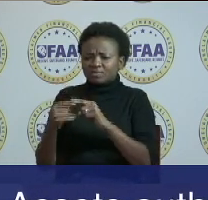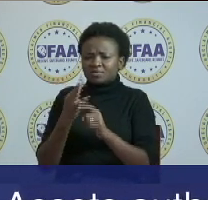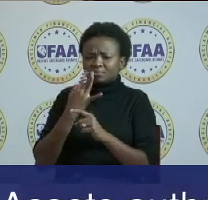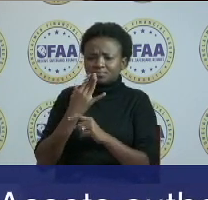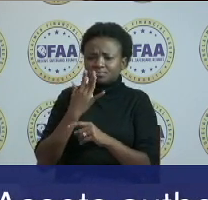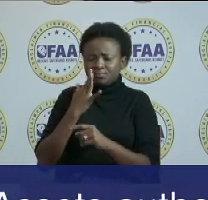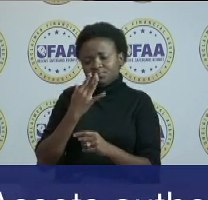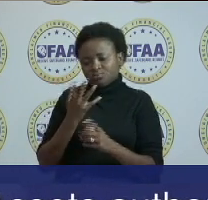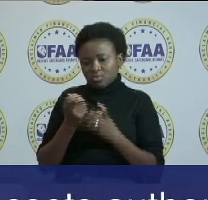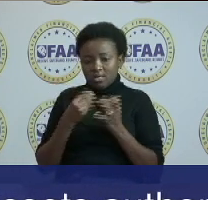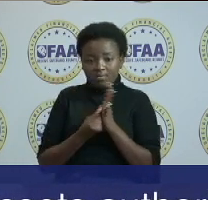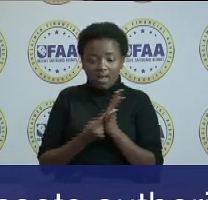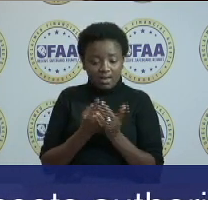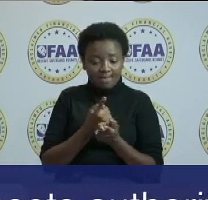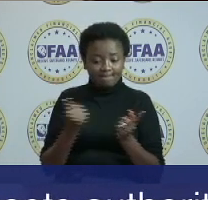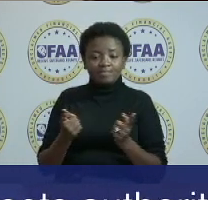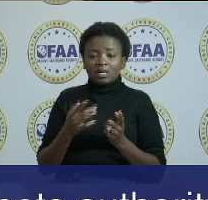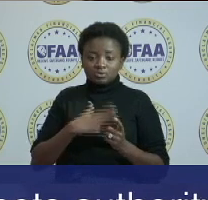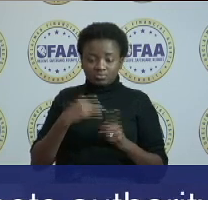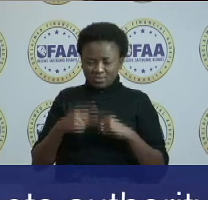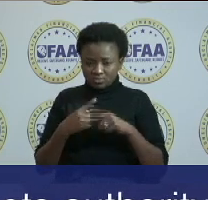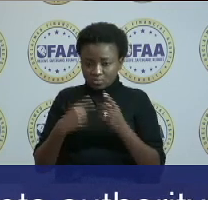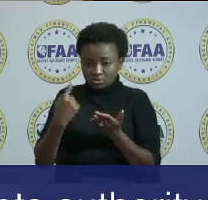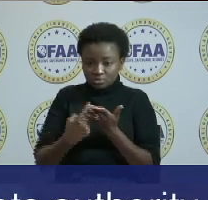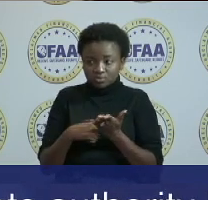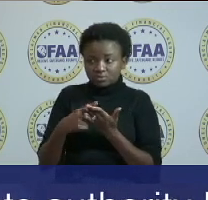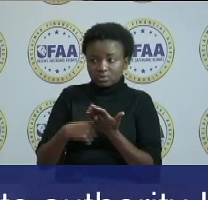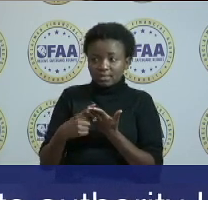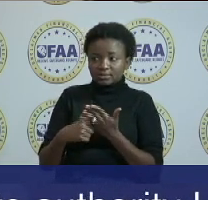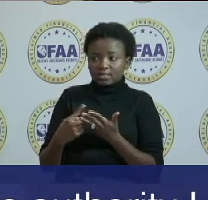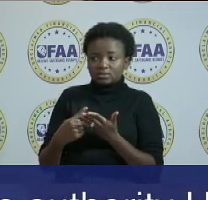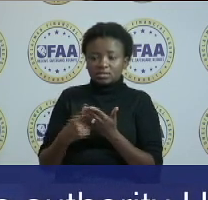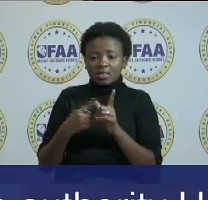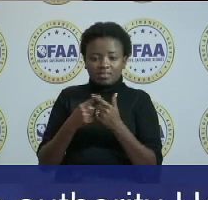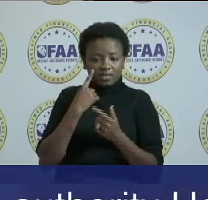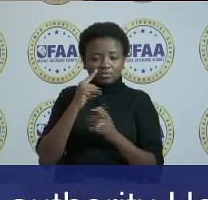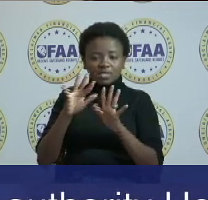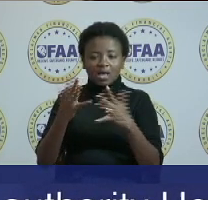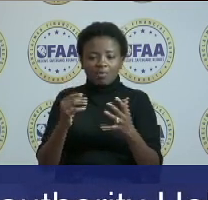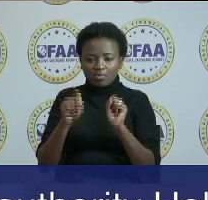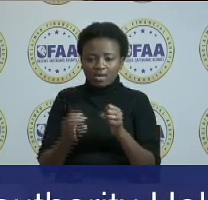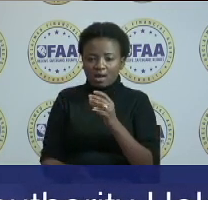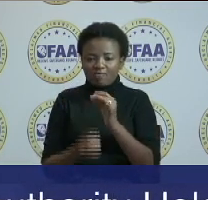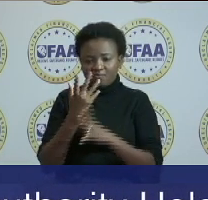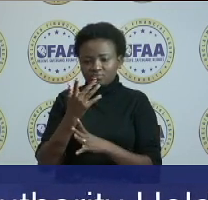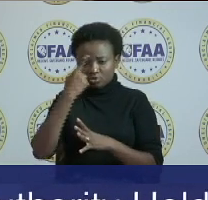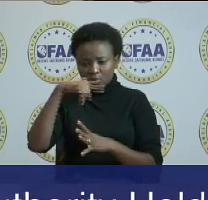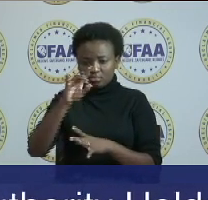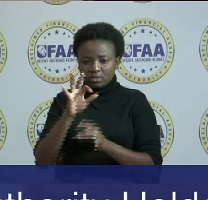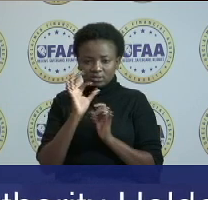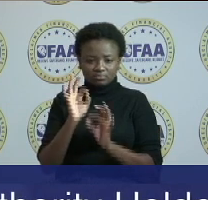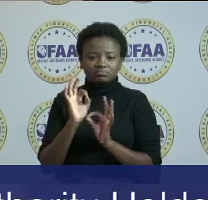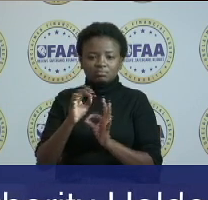reason. And so let's continue the discussion and see how we will formulate and arrive at a policy stance